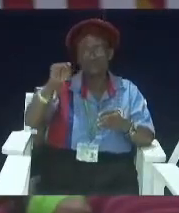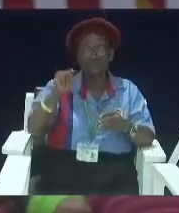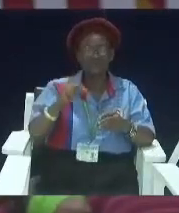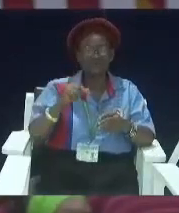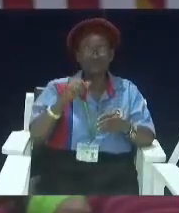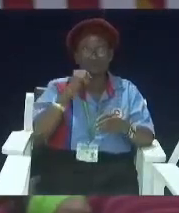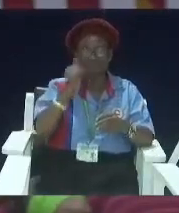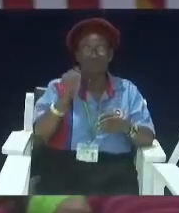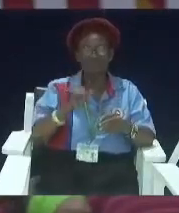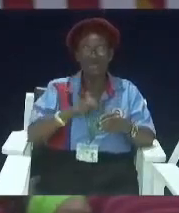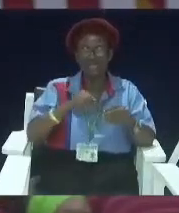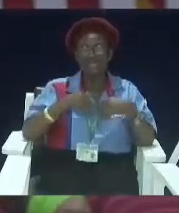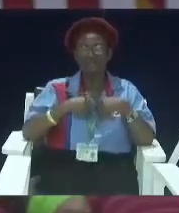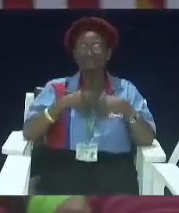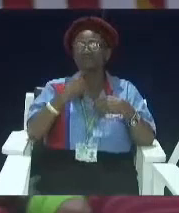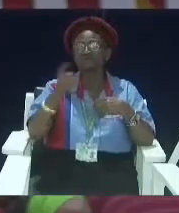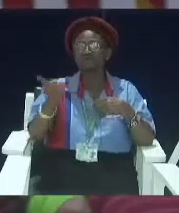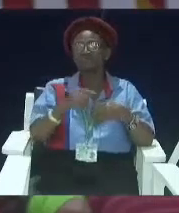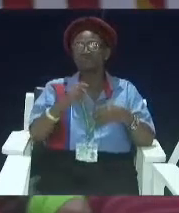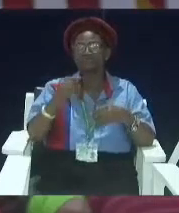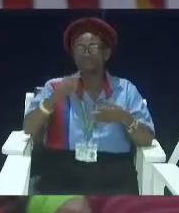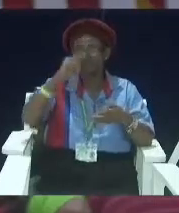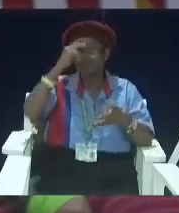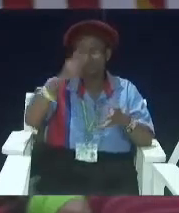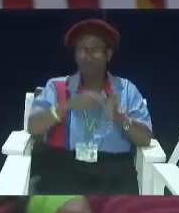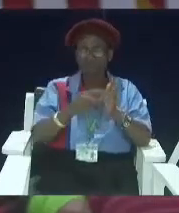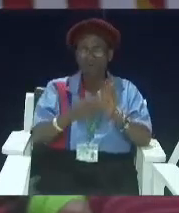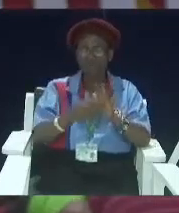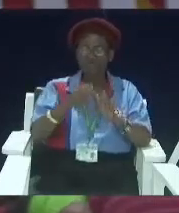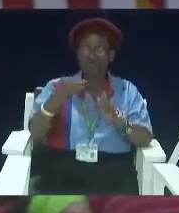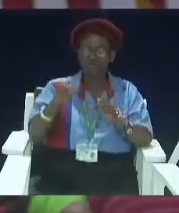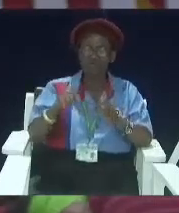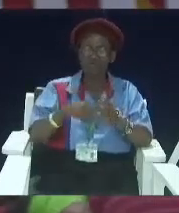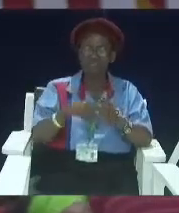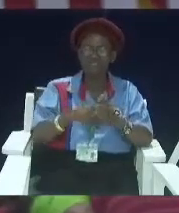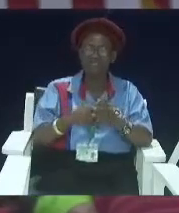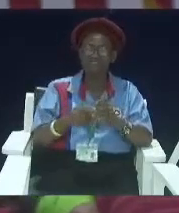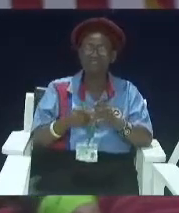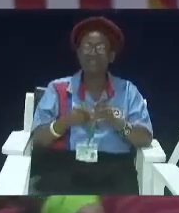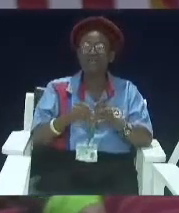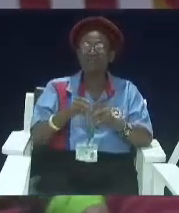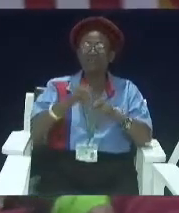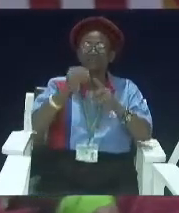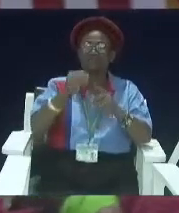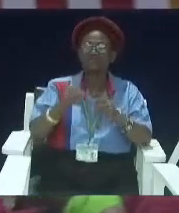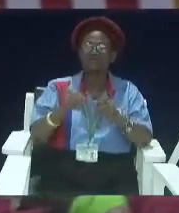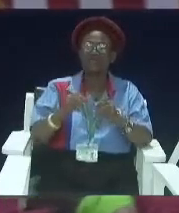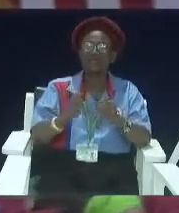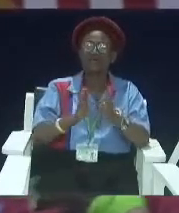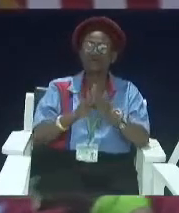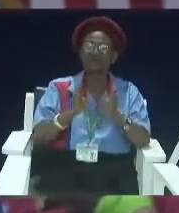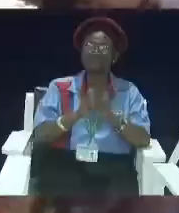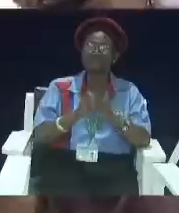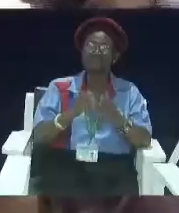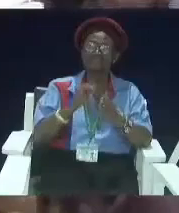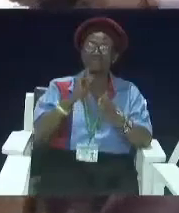I've told you that the purpose of this particular Congress is to change you from receiving to